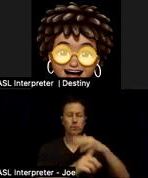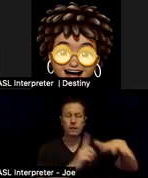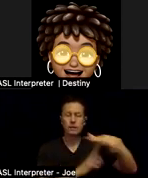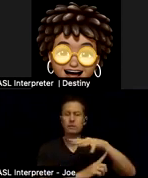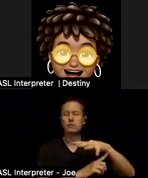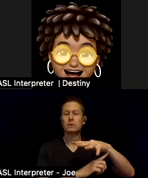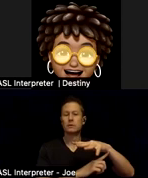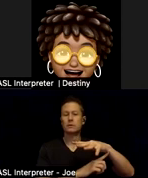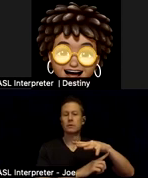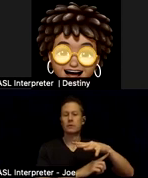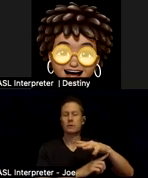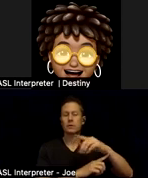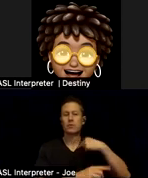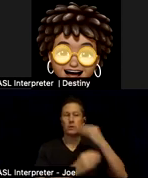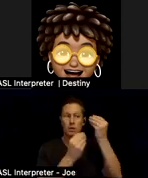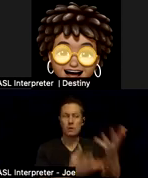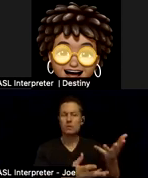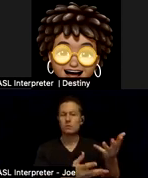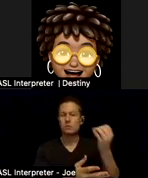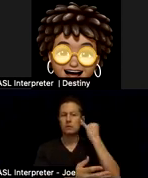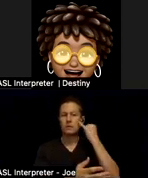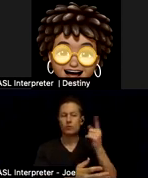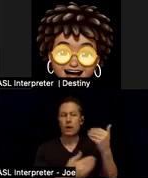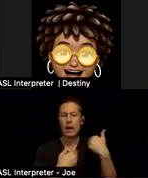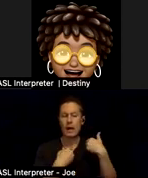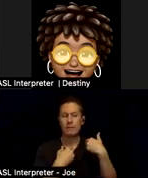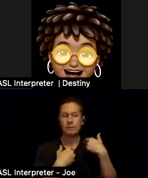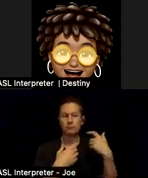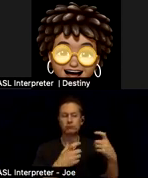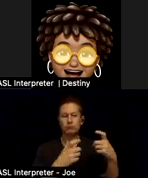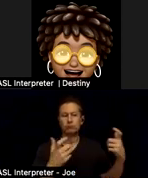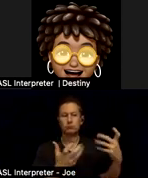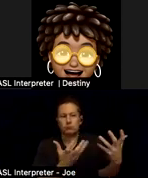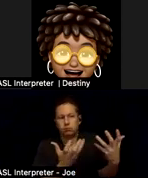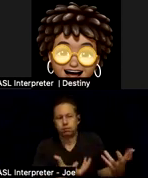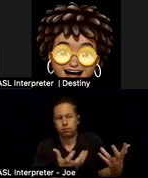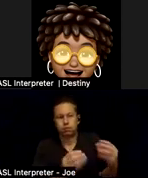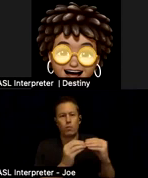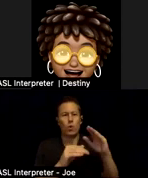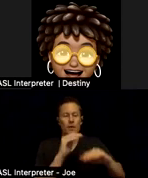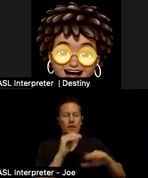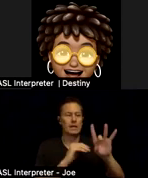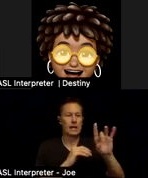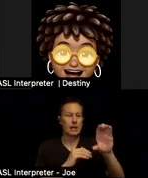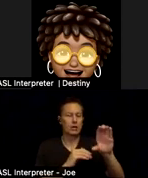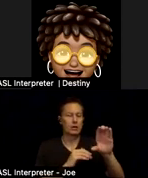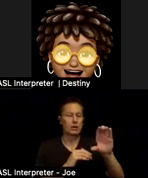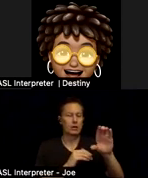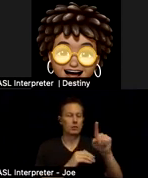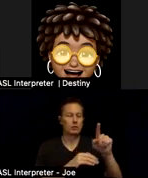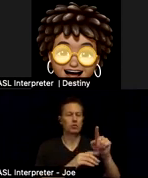we tell folks if they have something that weighs more than 800 pounds, we recommend consulting